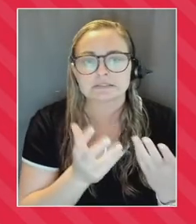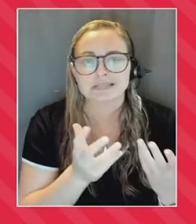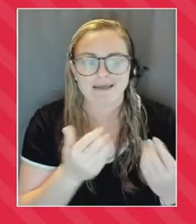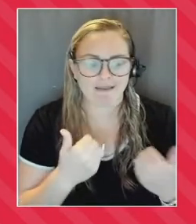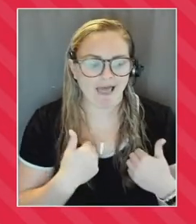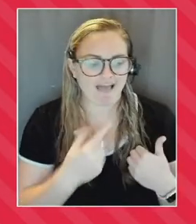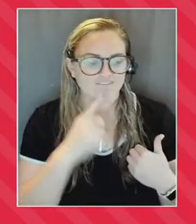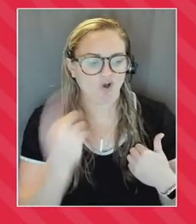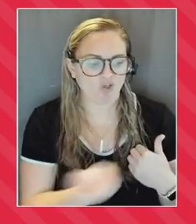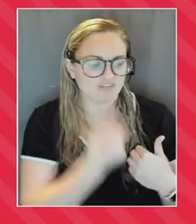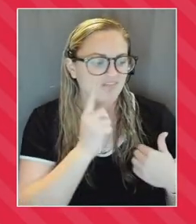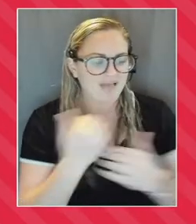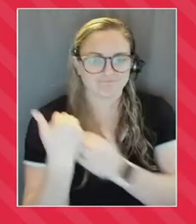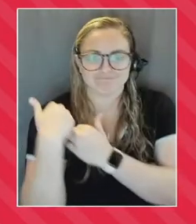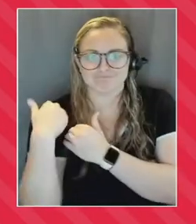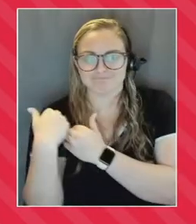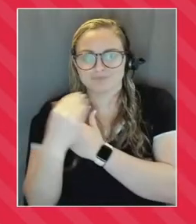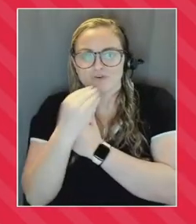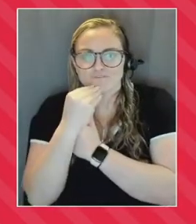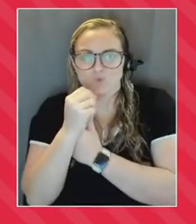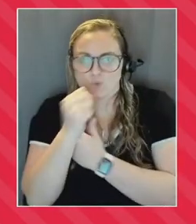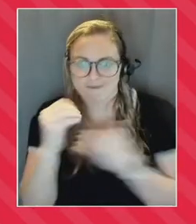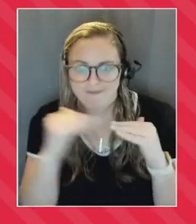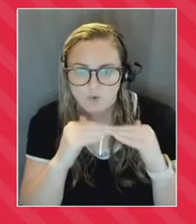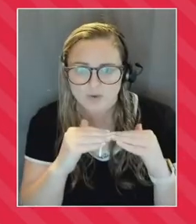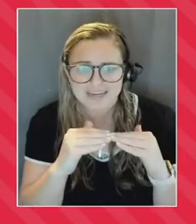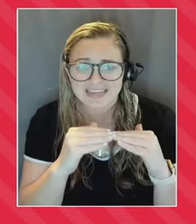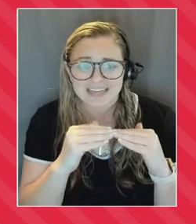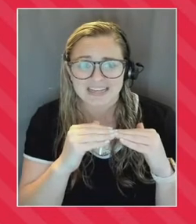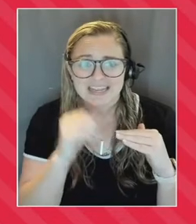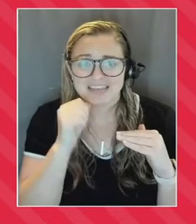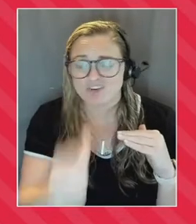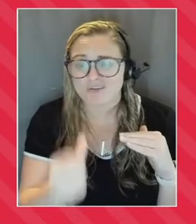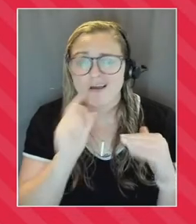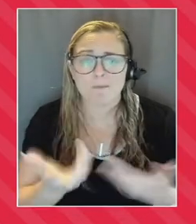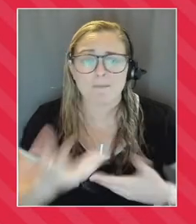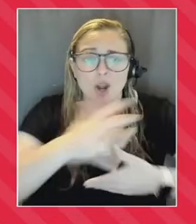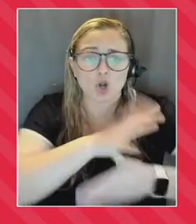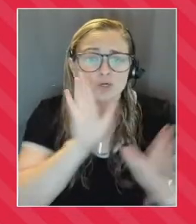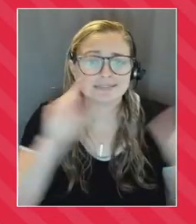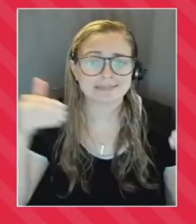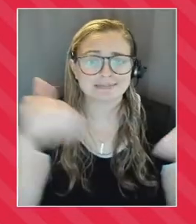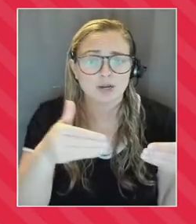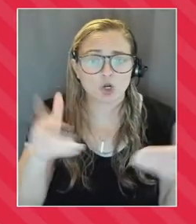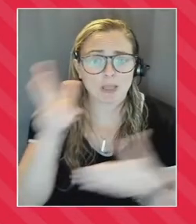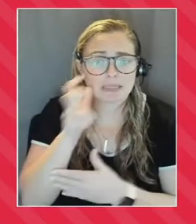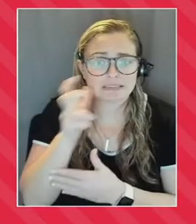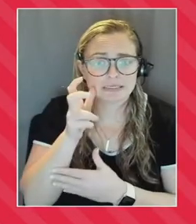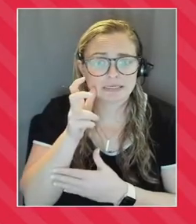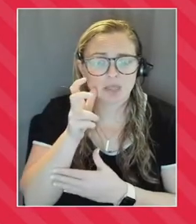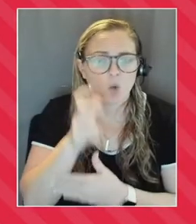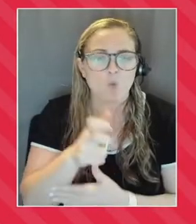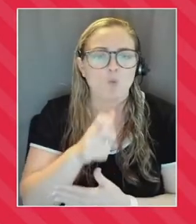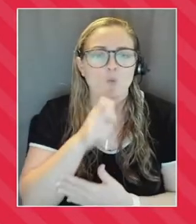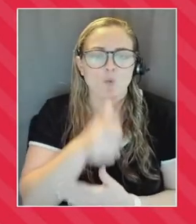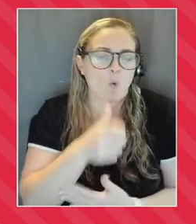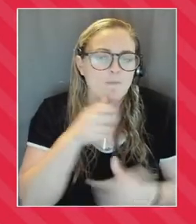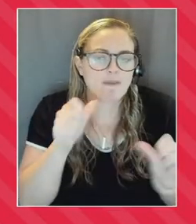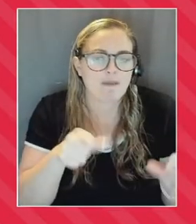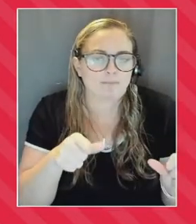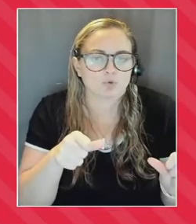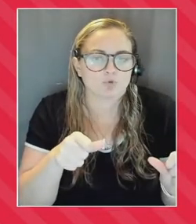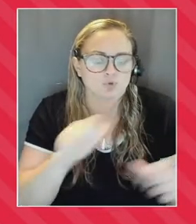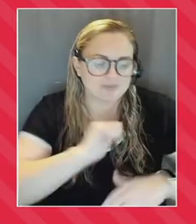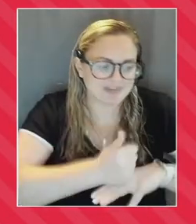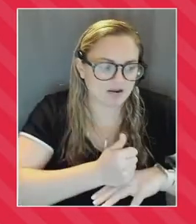disproportionate burden of food inequities, unless those voices are prioritized and centered, I don't think we're actually going to be able to design effective